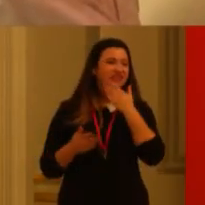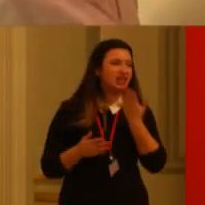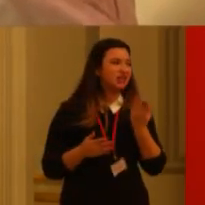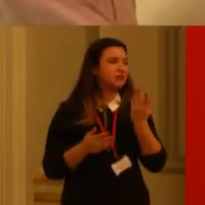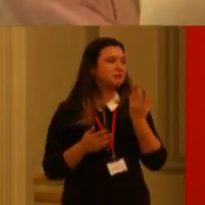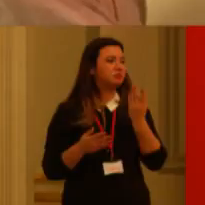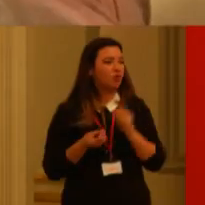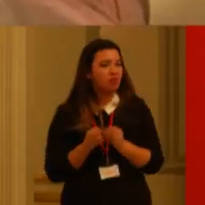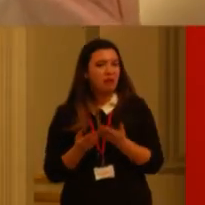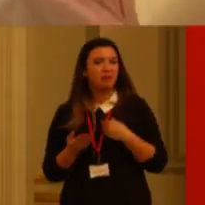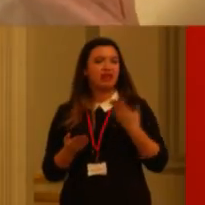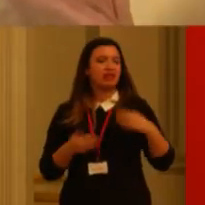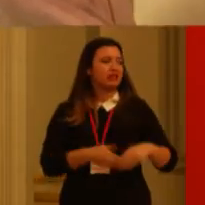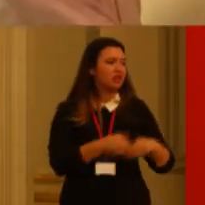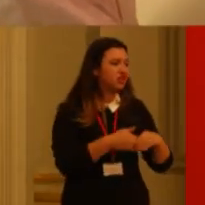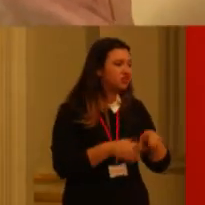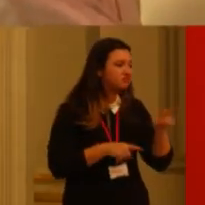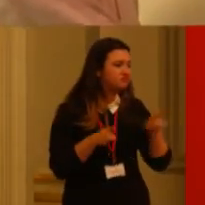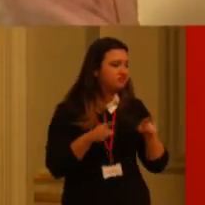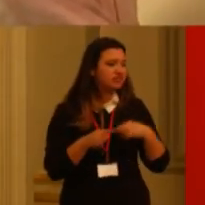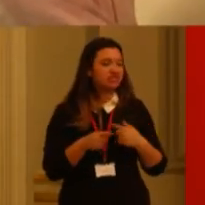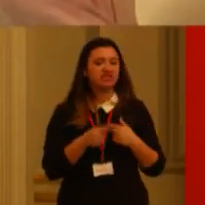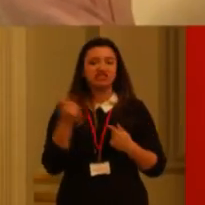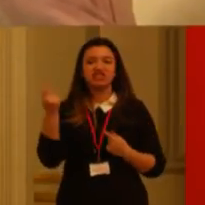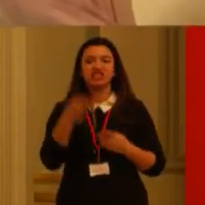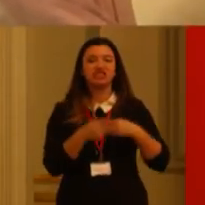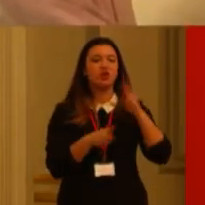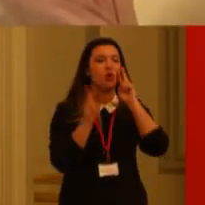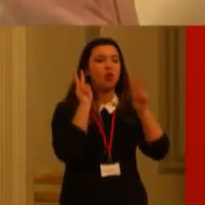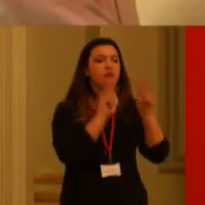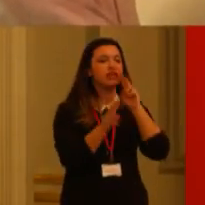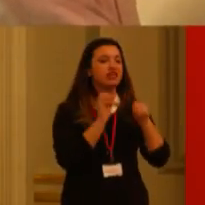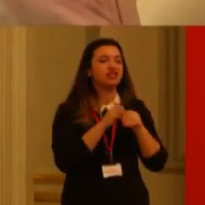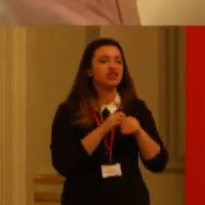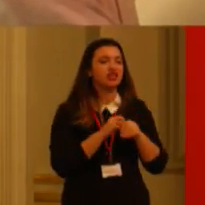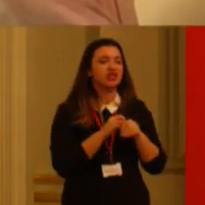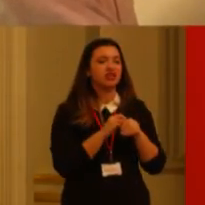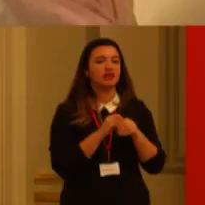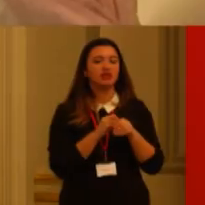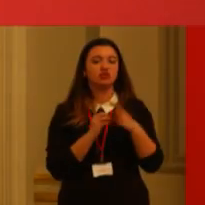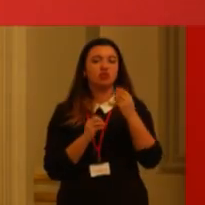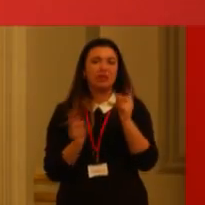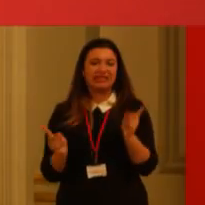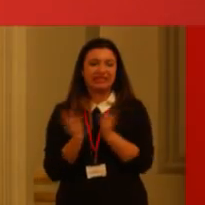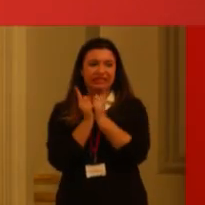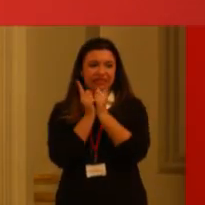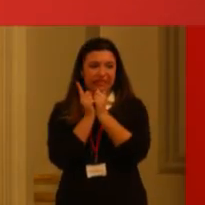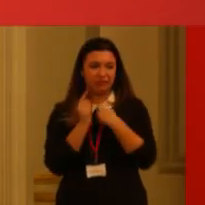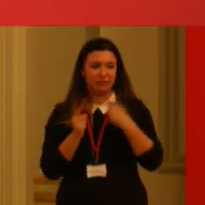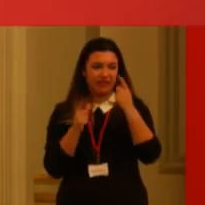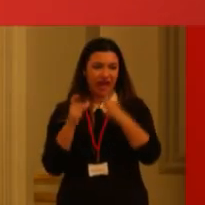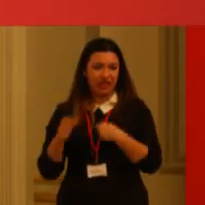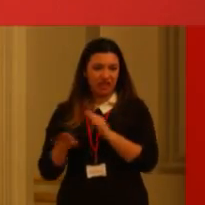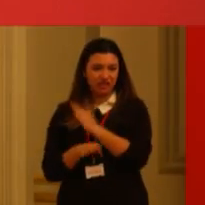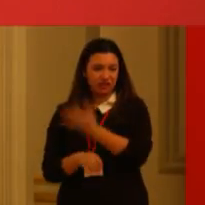Both regarding the means and opportunities and the diversity, it was quite